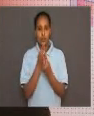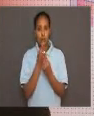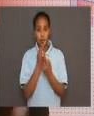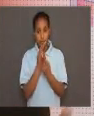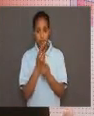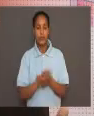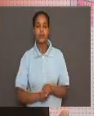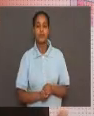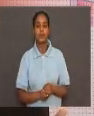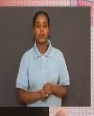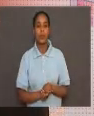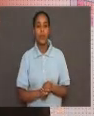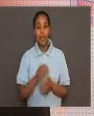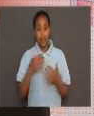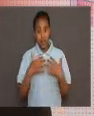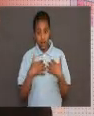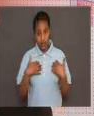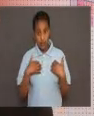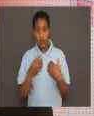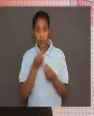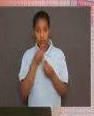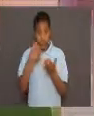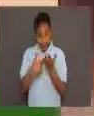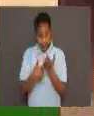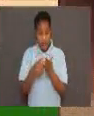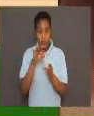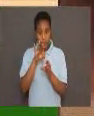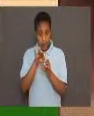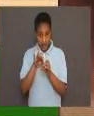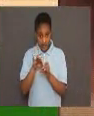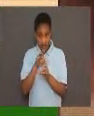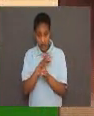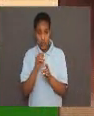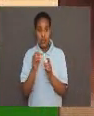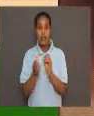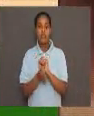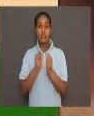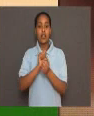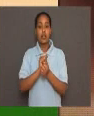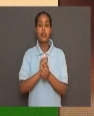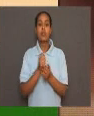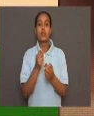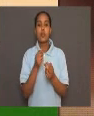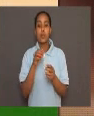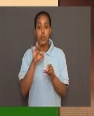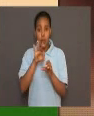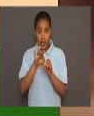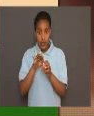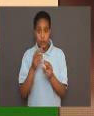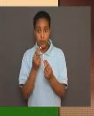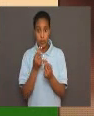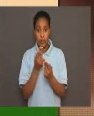Animals eat these plants and turn the plant proteins